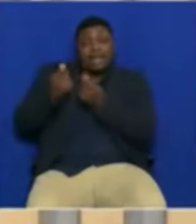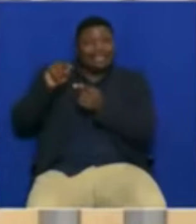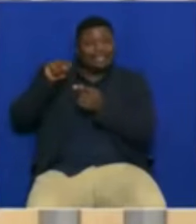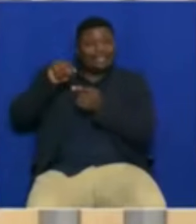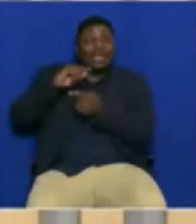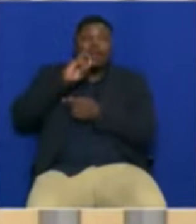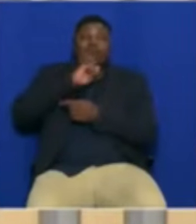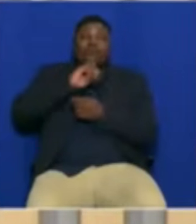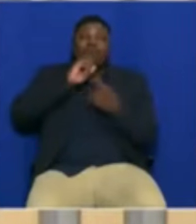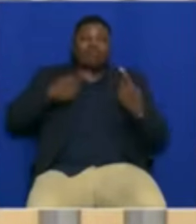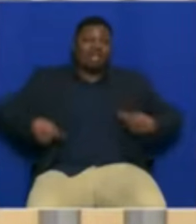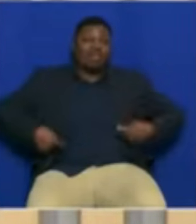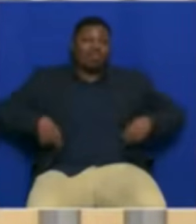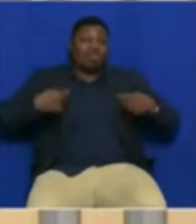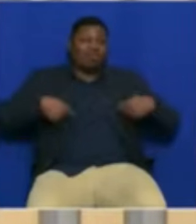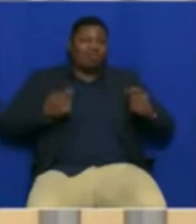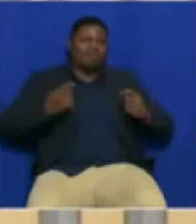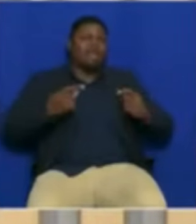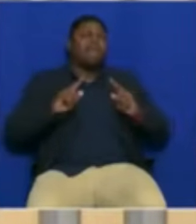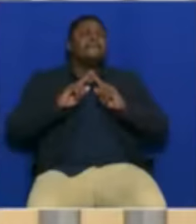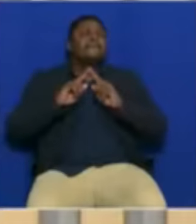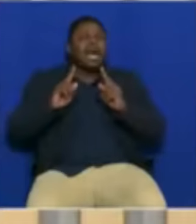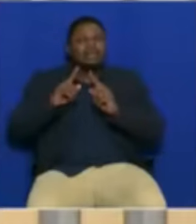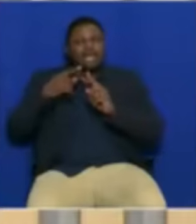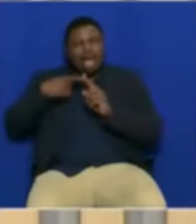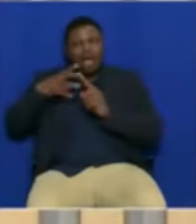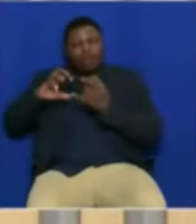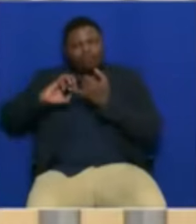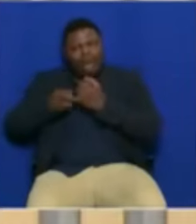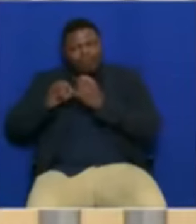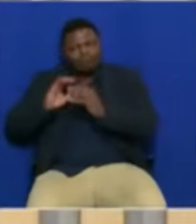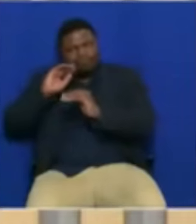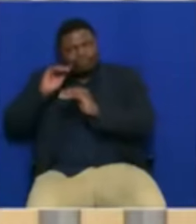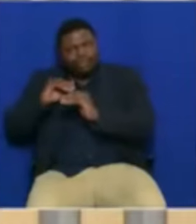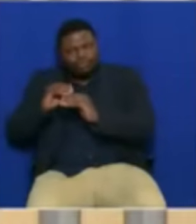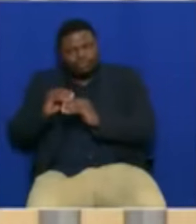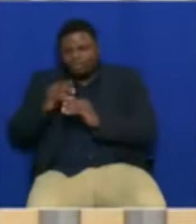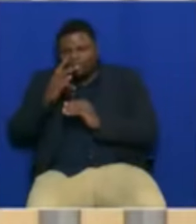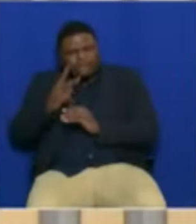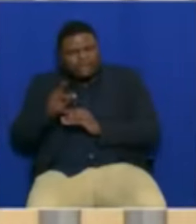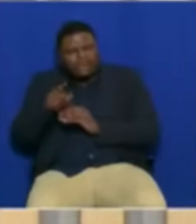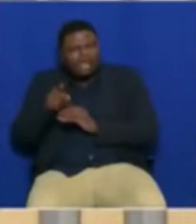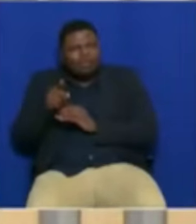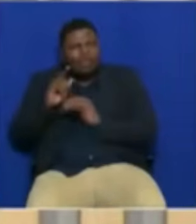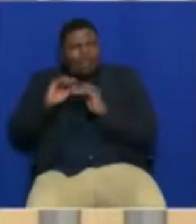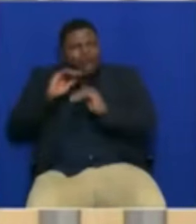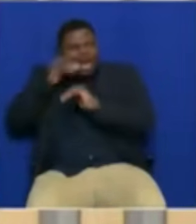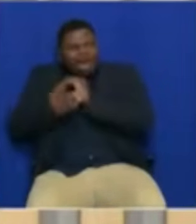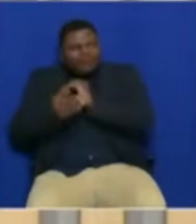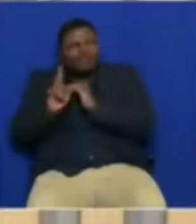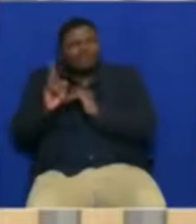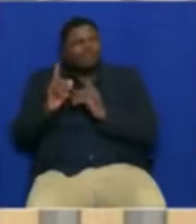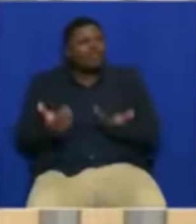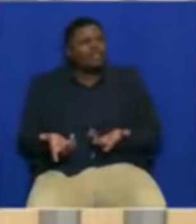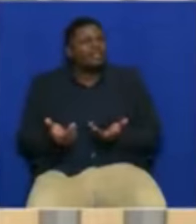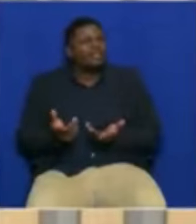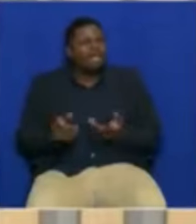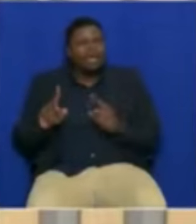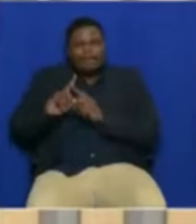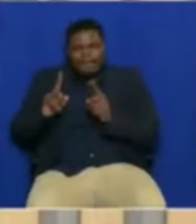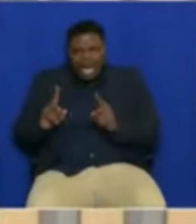this? So I call for the docket. I have a look at the docket, and I can't find